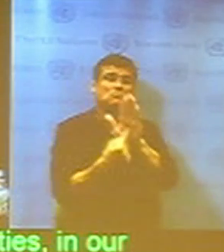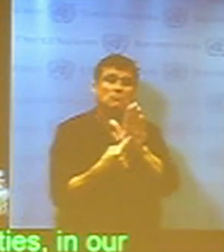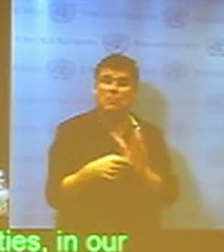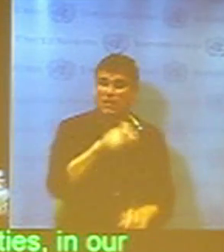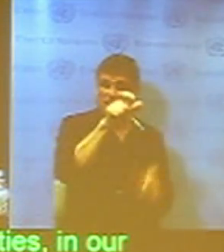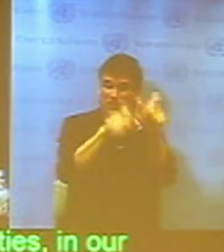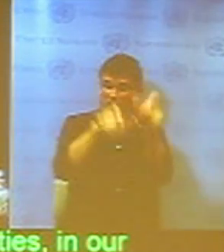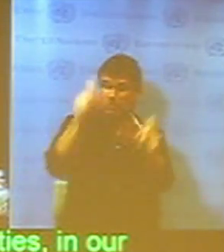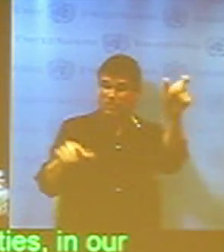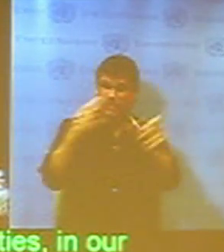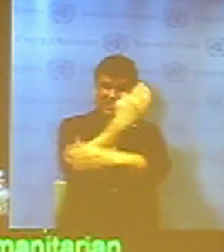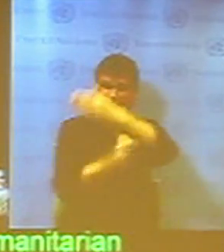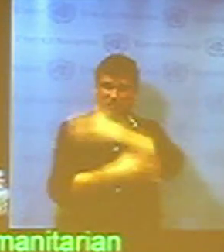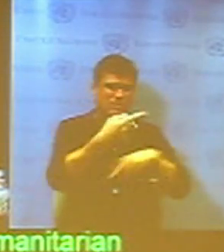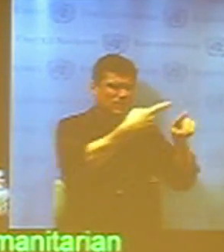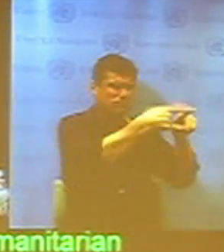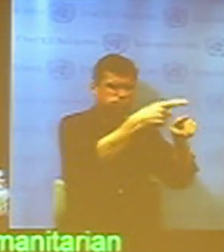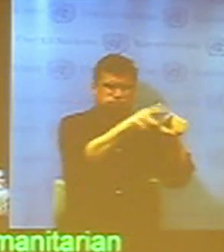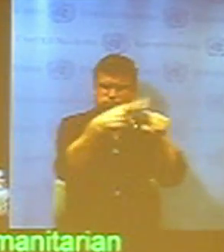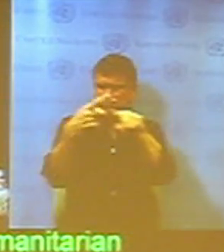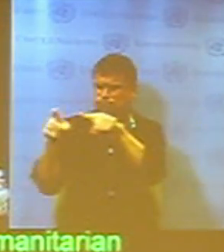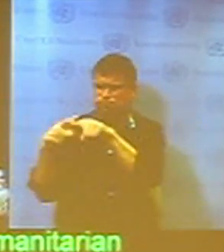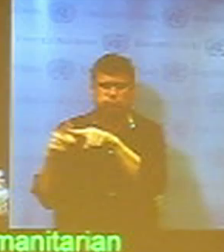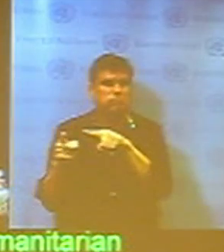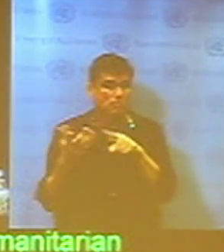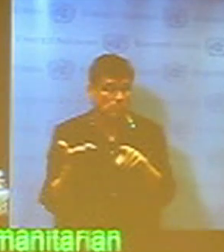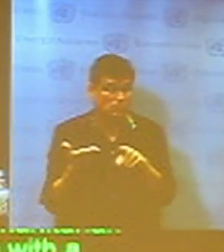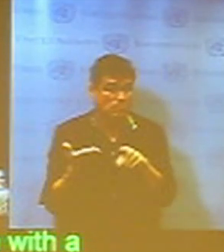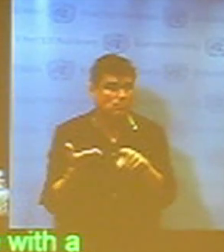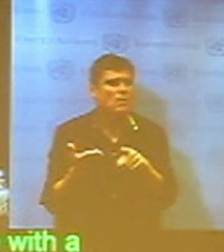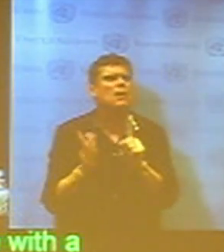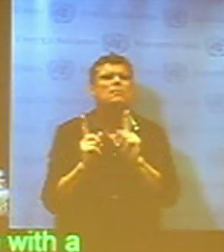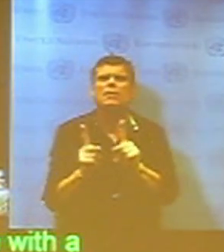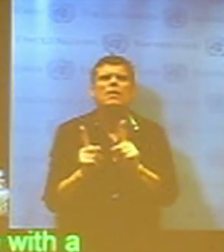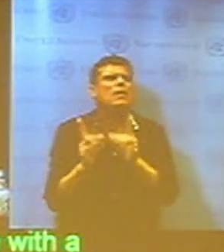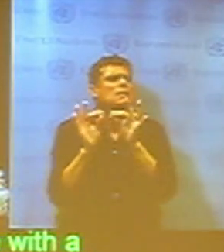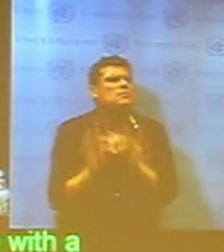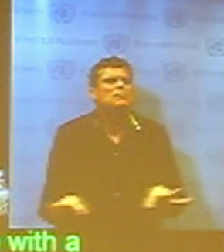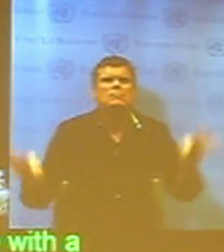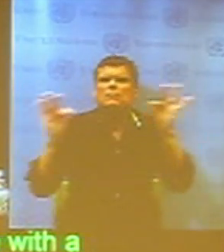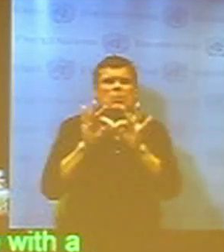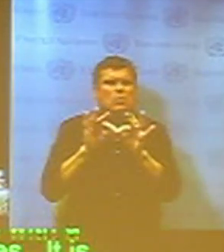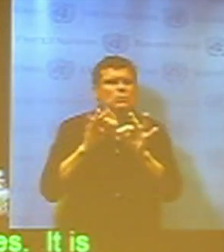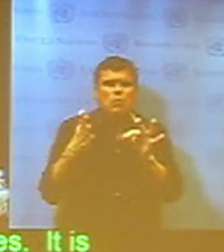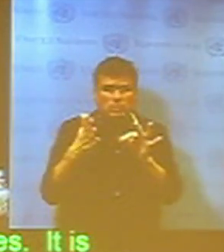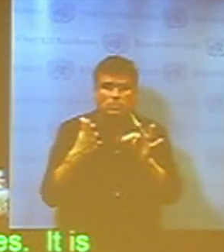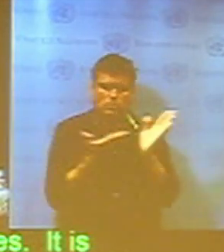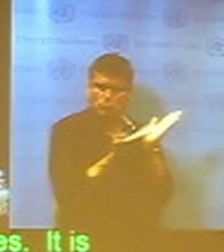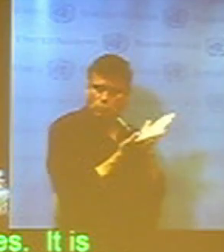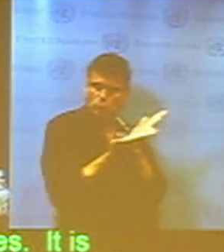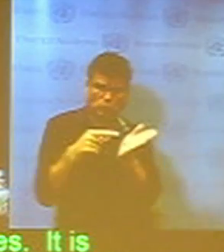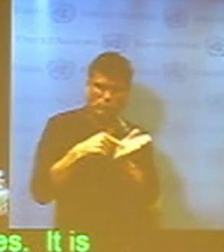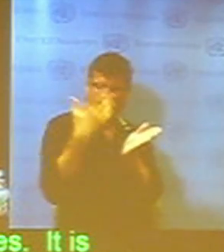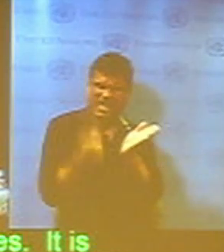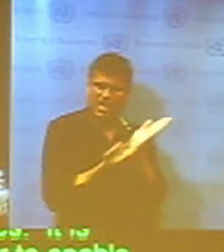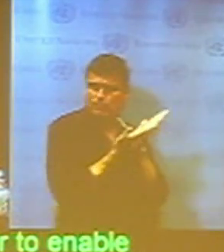it's necessary to do this in order to enable full and unrestricted participation in our programs, namely in sport, for